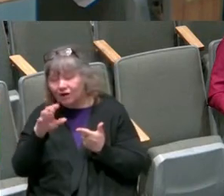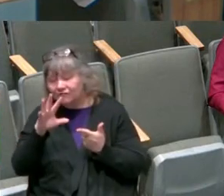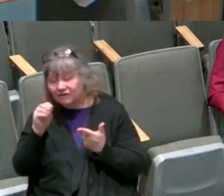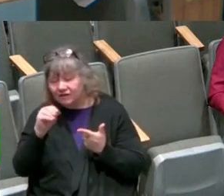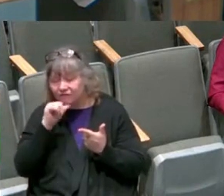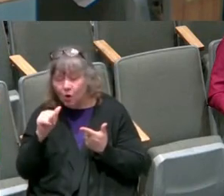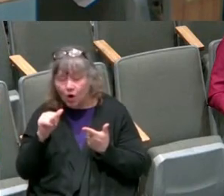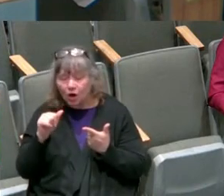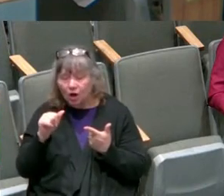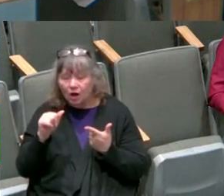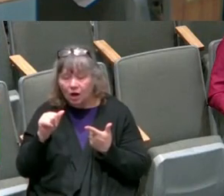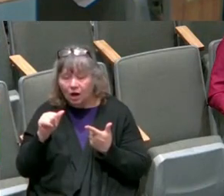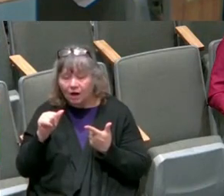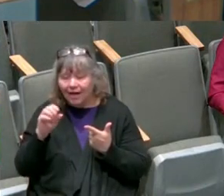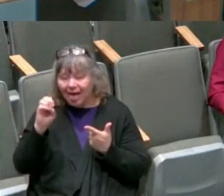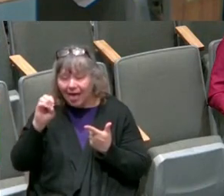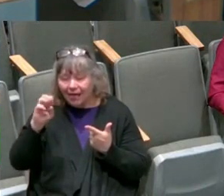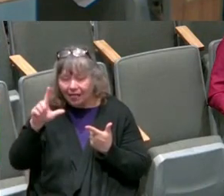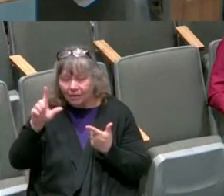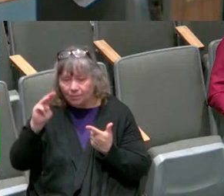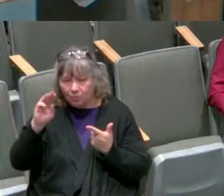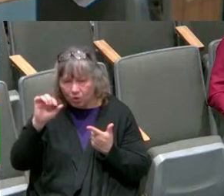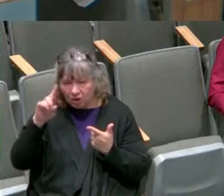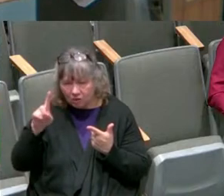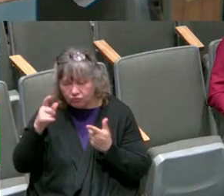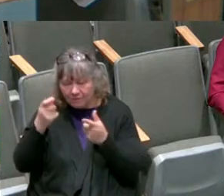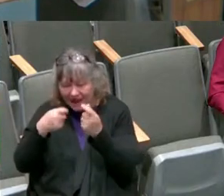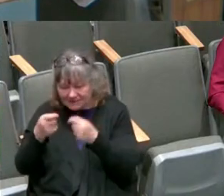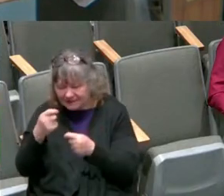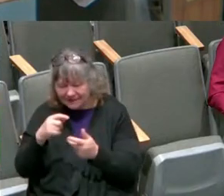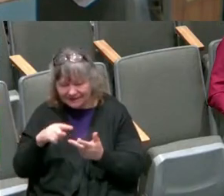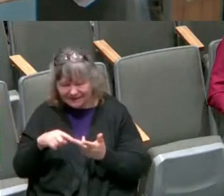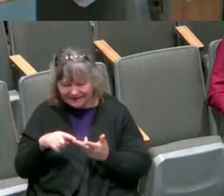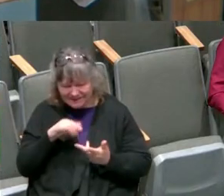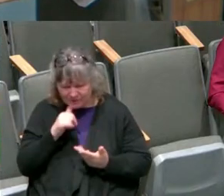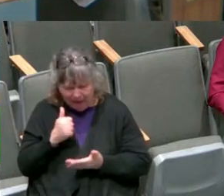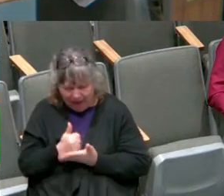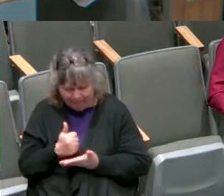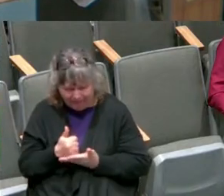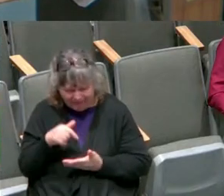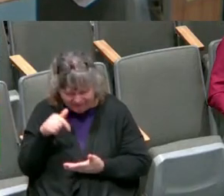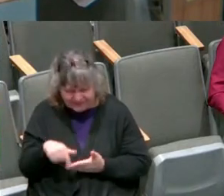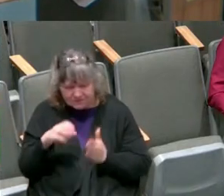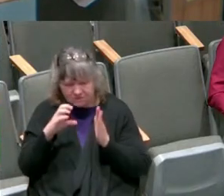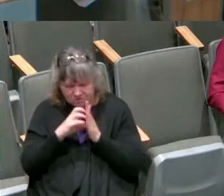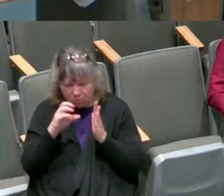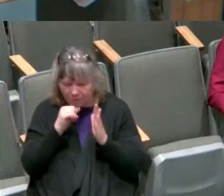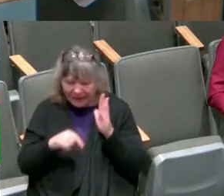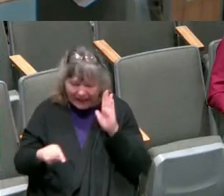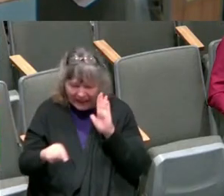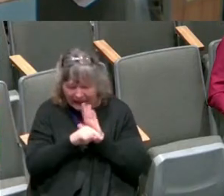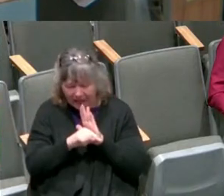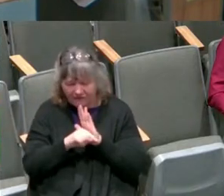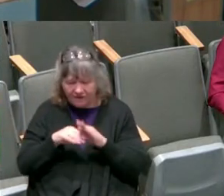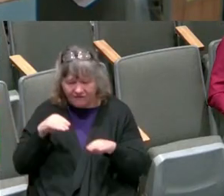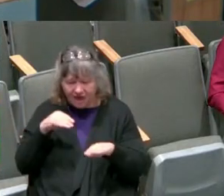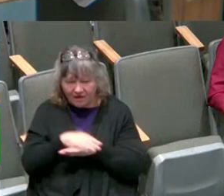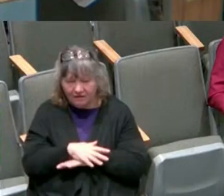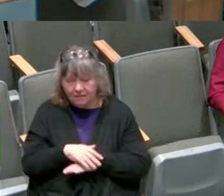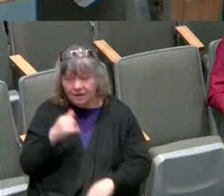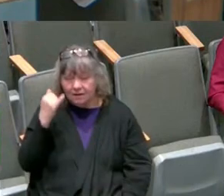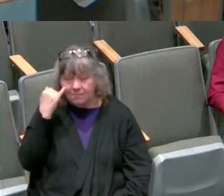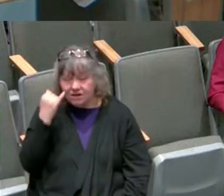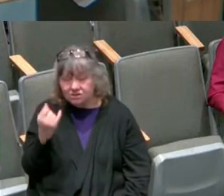Emerald school replacement or higher this is not going to help that situation if anything it's going to be a negative imagine 11